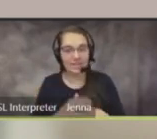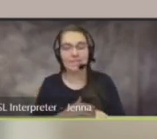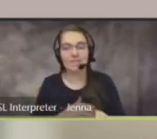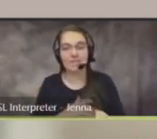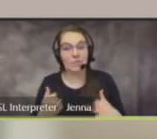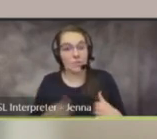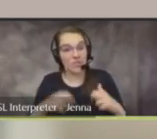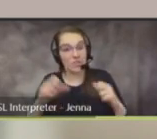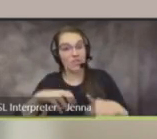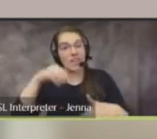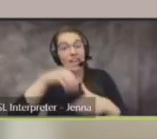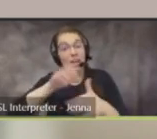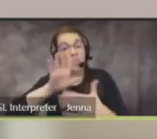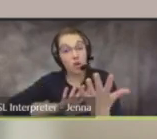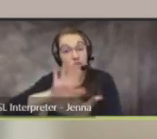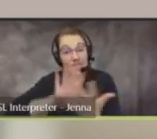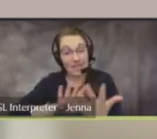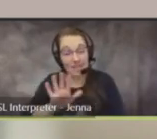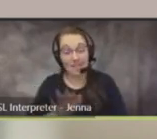think